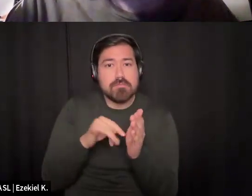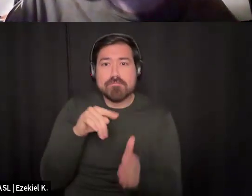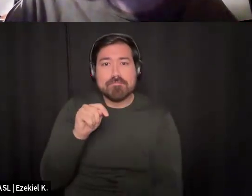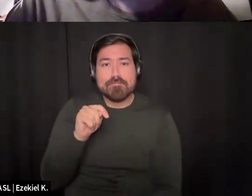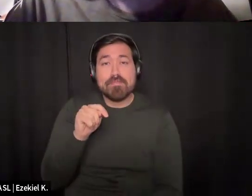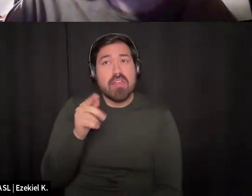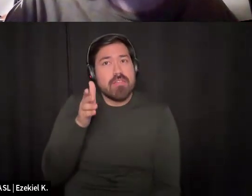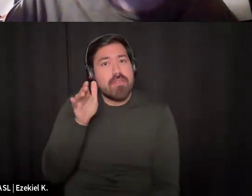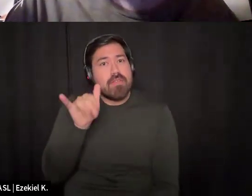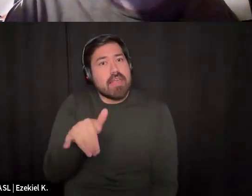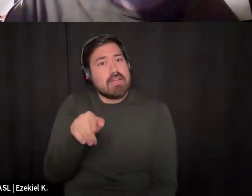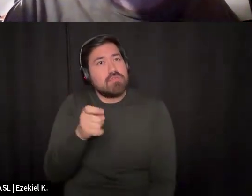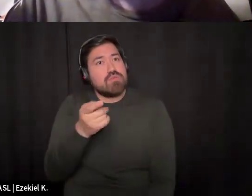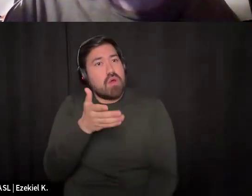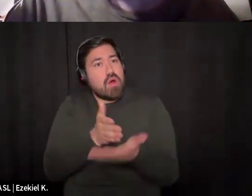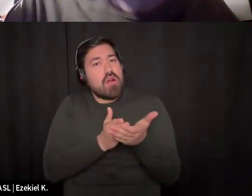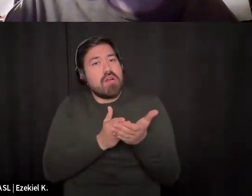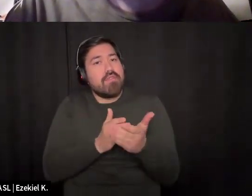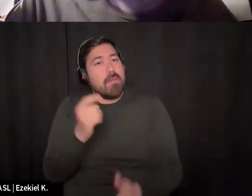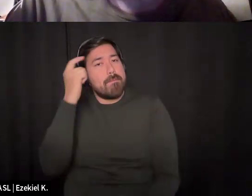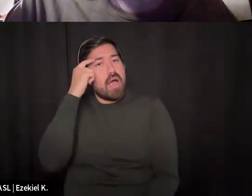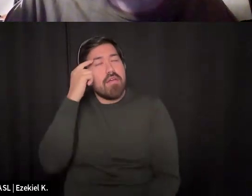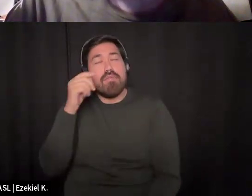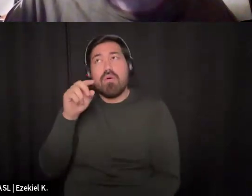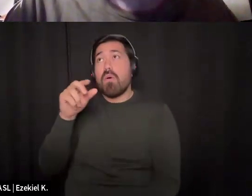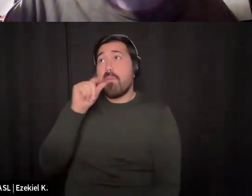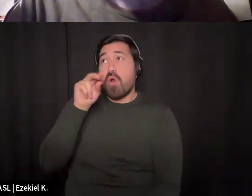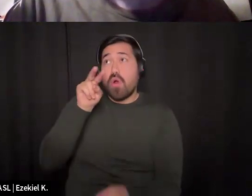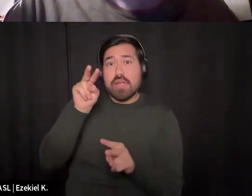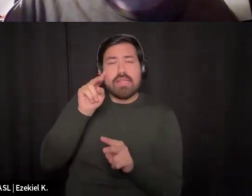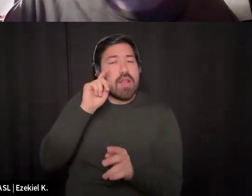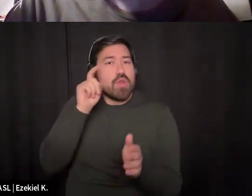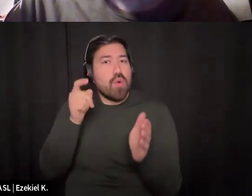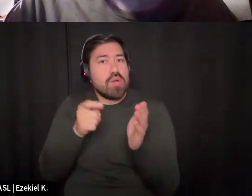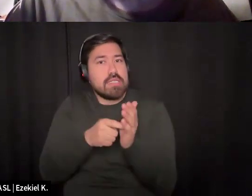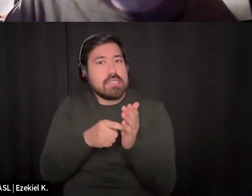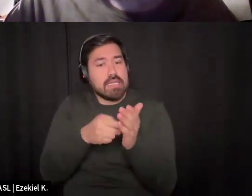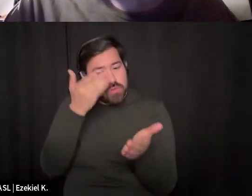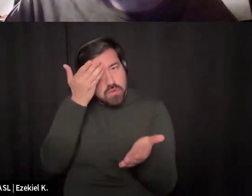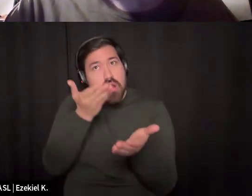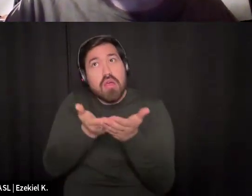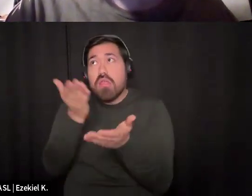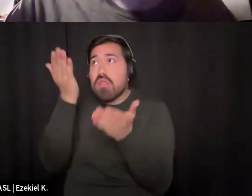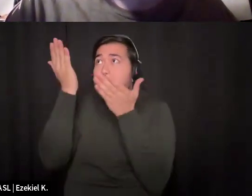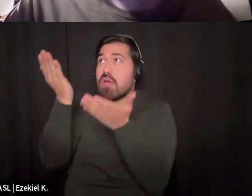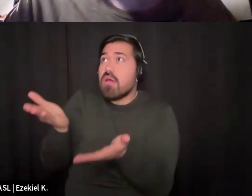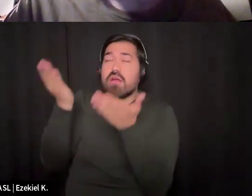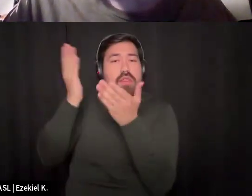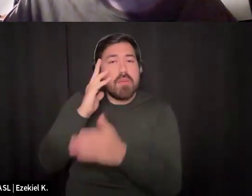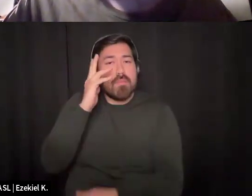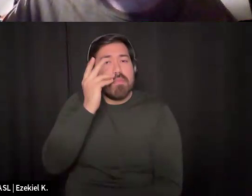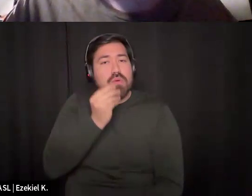so that I think is also a part of mindful birding, that noticing what's right here and the beauty of